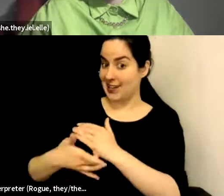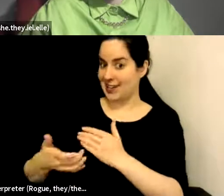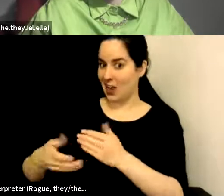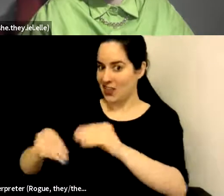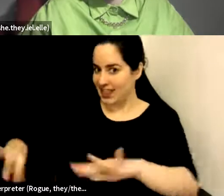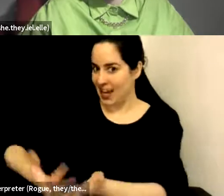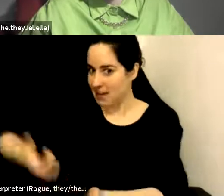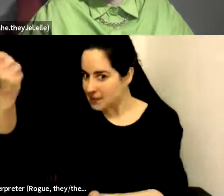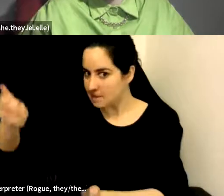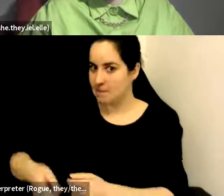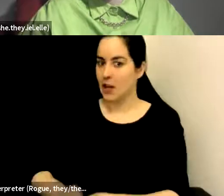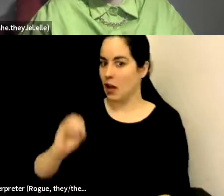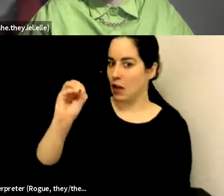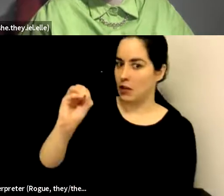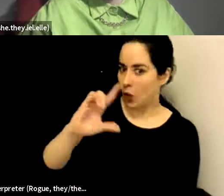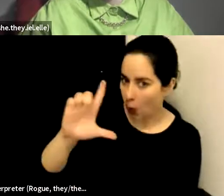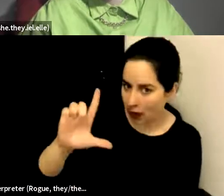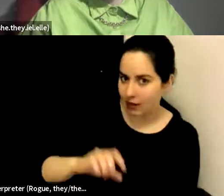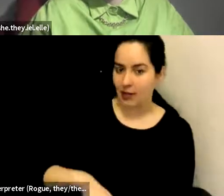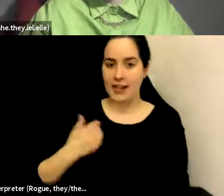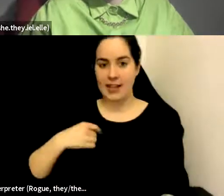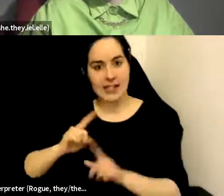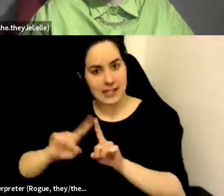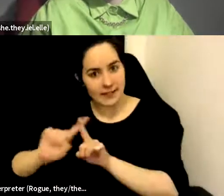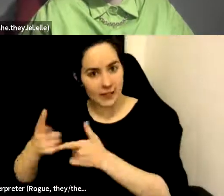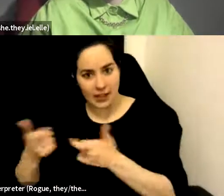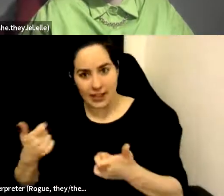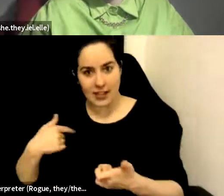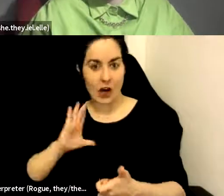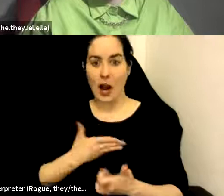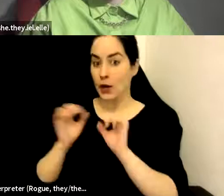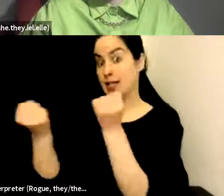and oil and you know, these addictions that we have in the society.